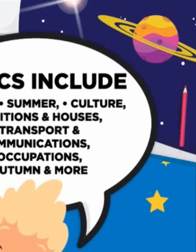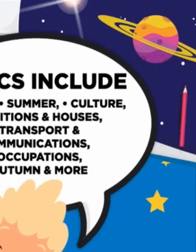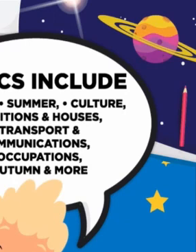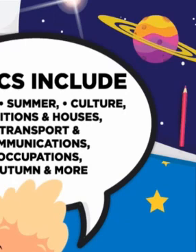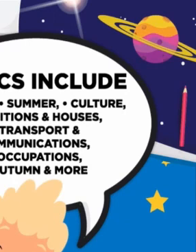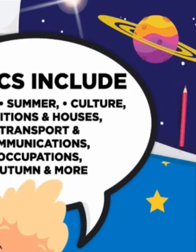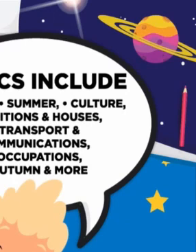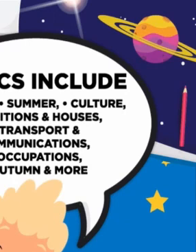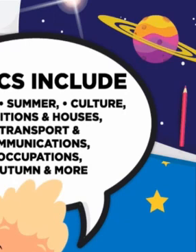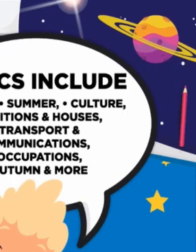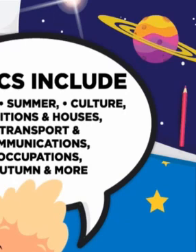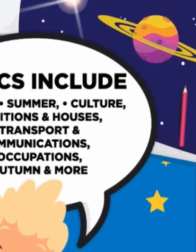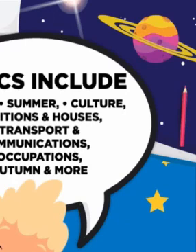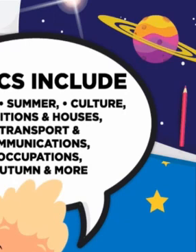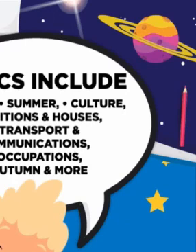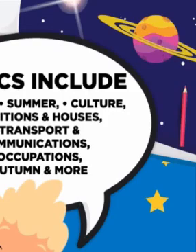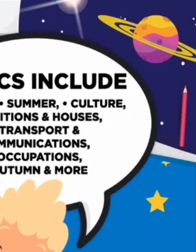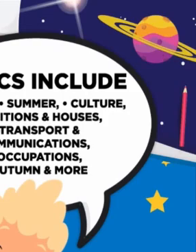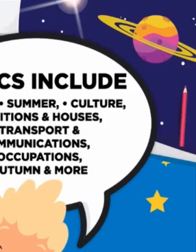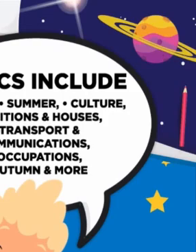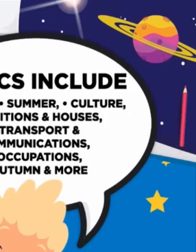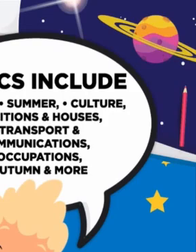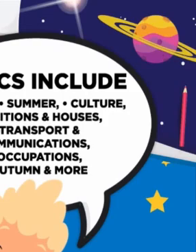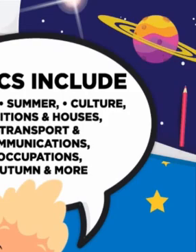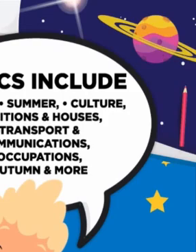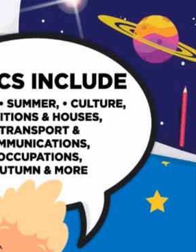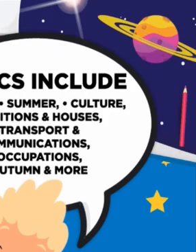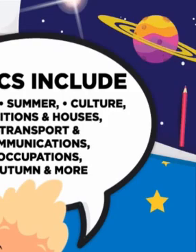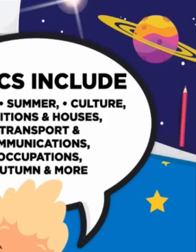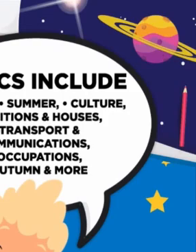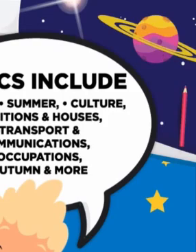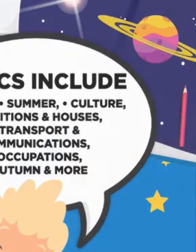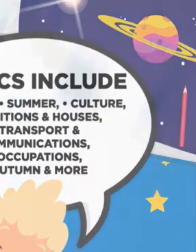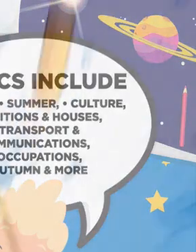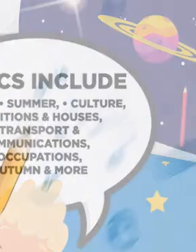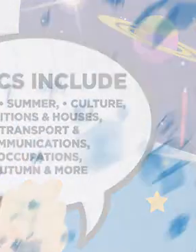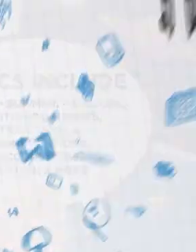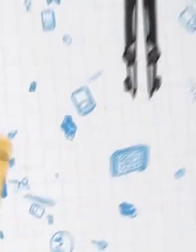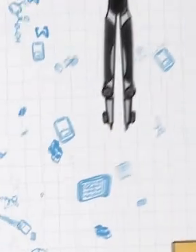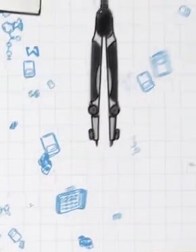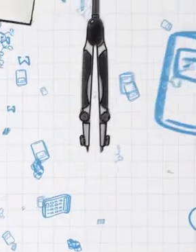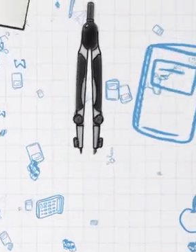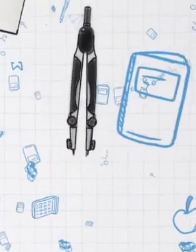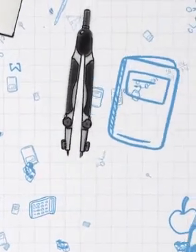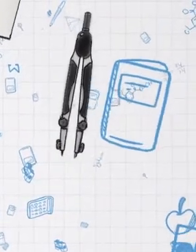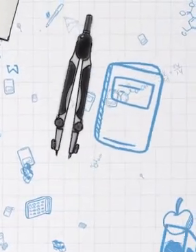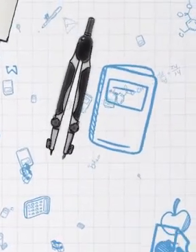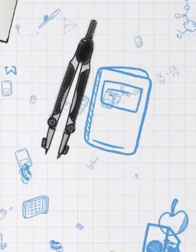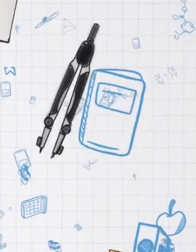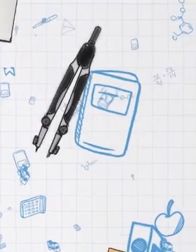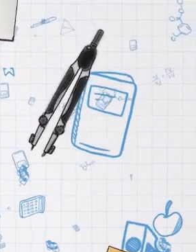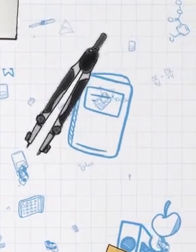65. Let's count our hops to make sure that we did the right thing. So we say 1 hop, 2